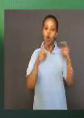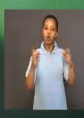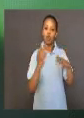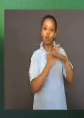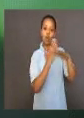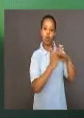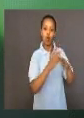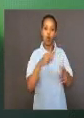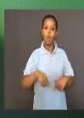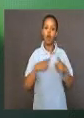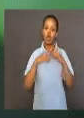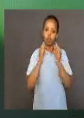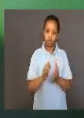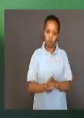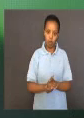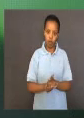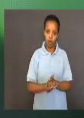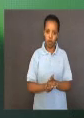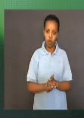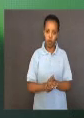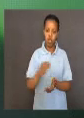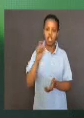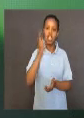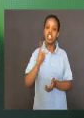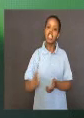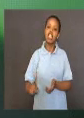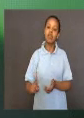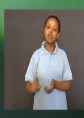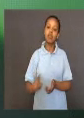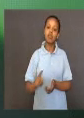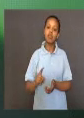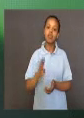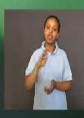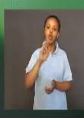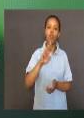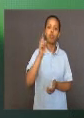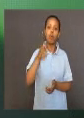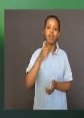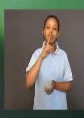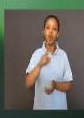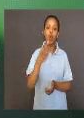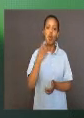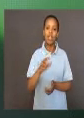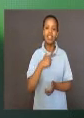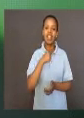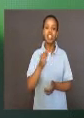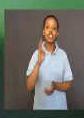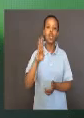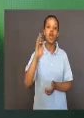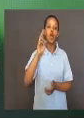Which bug do you think has a better chance of survival